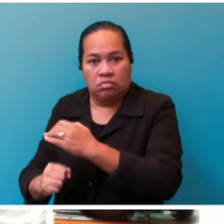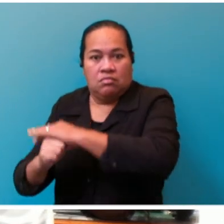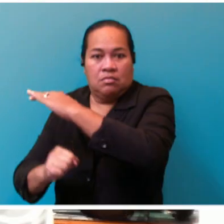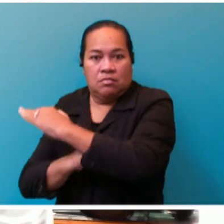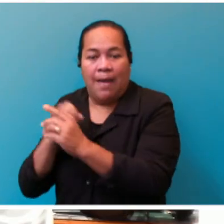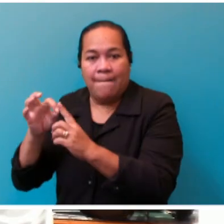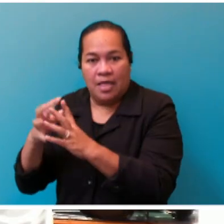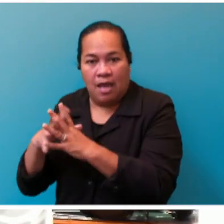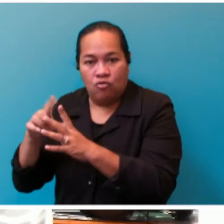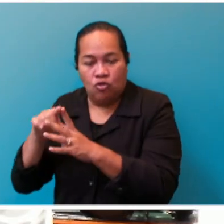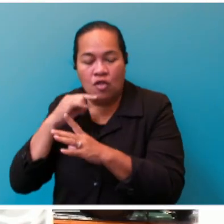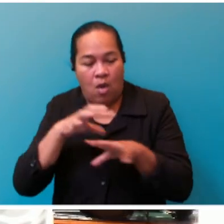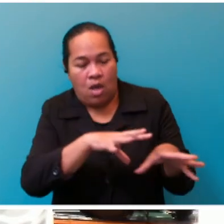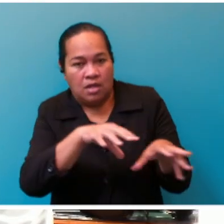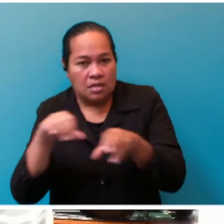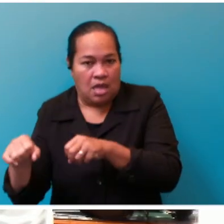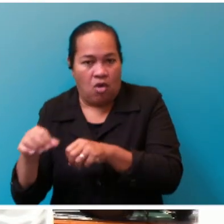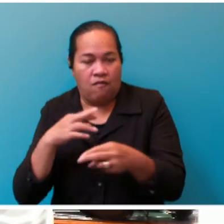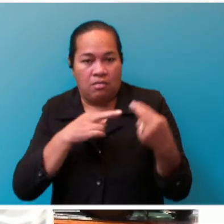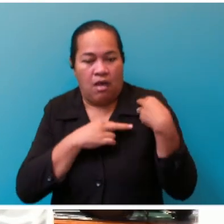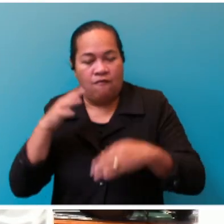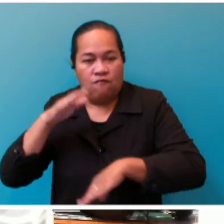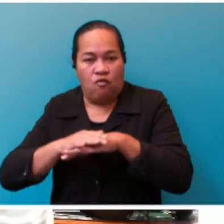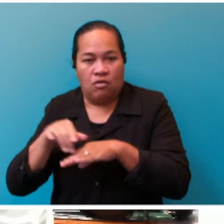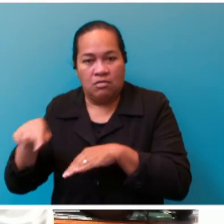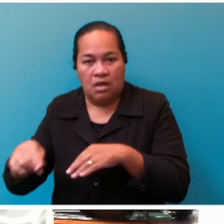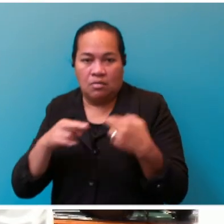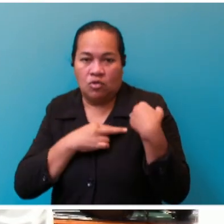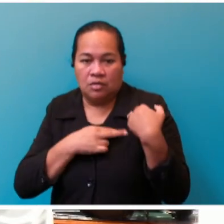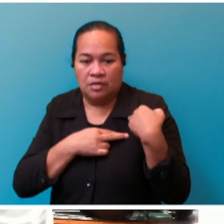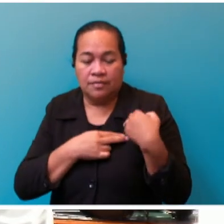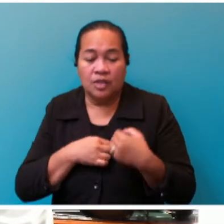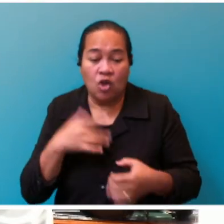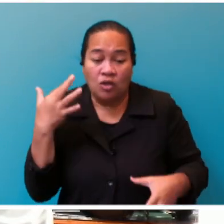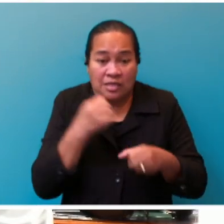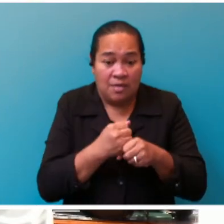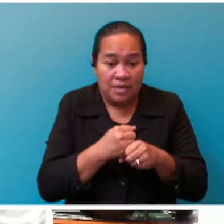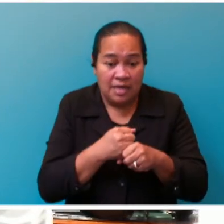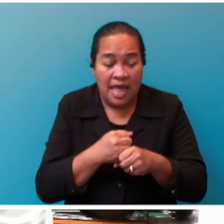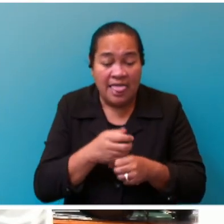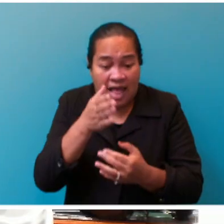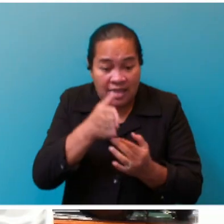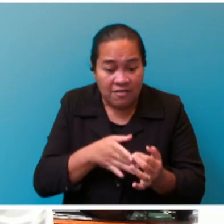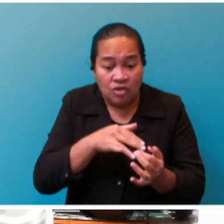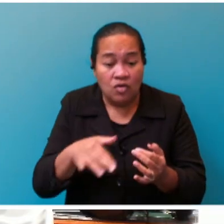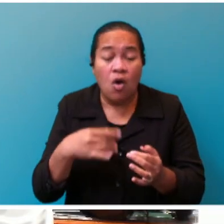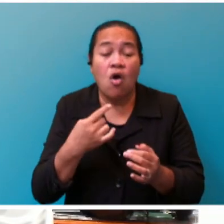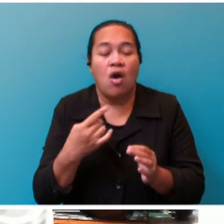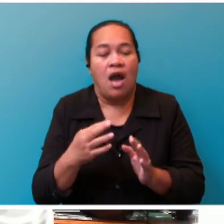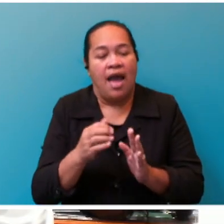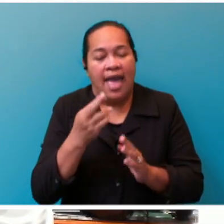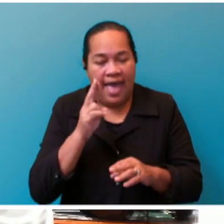of assuming its full mandate. In summary, the division of responsibilities is guided by FRA